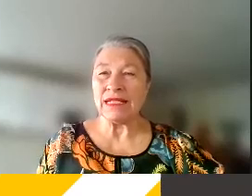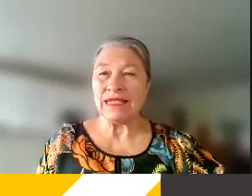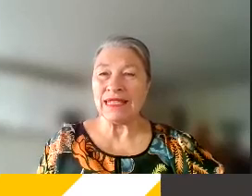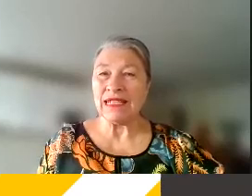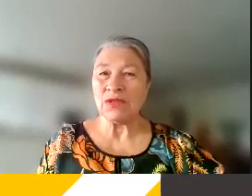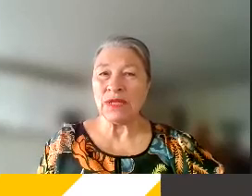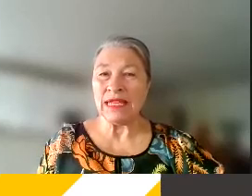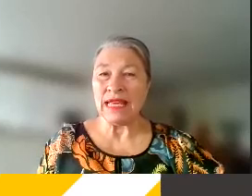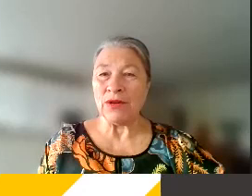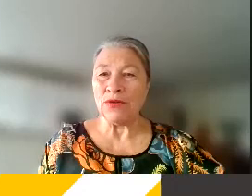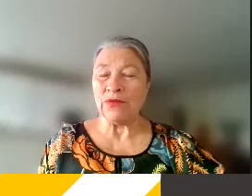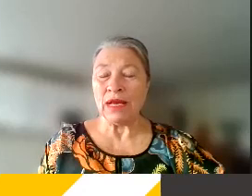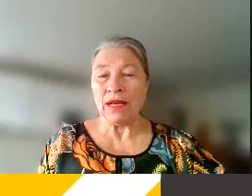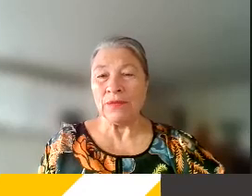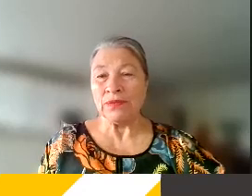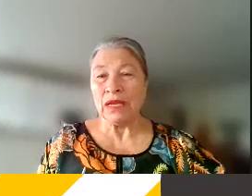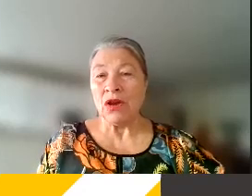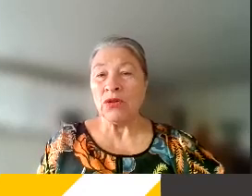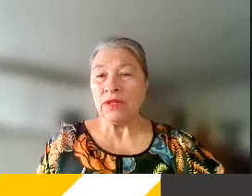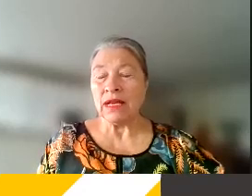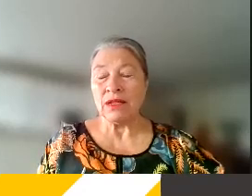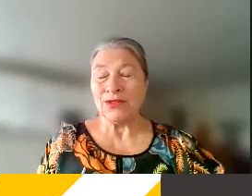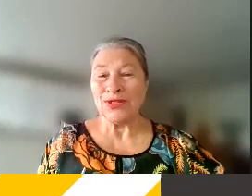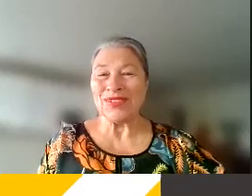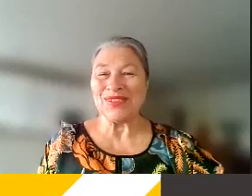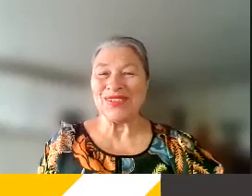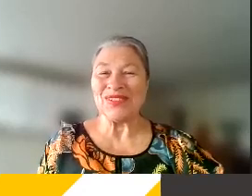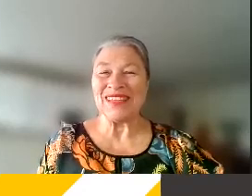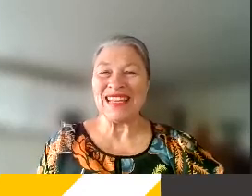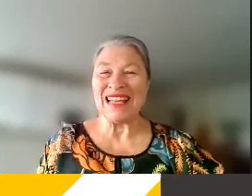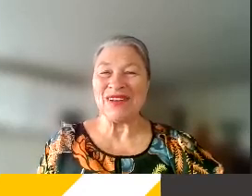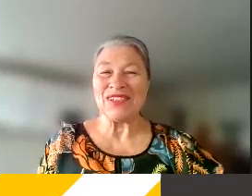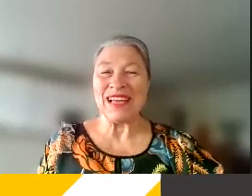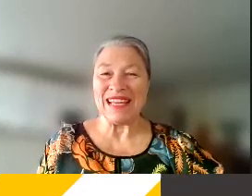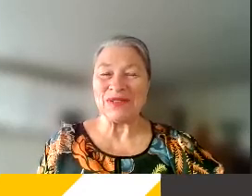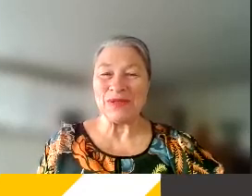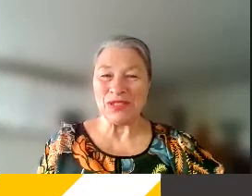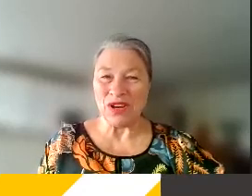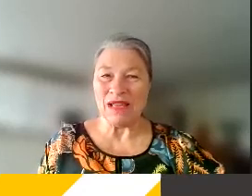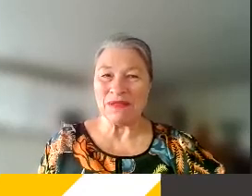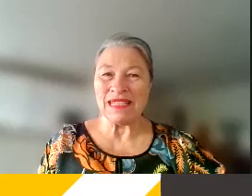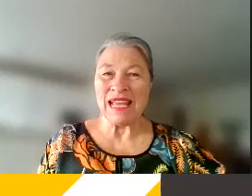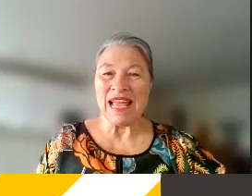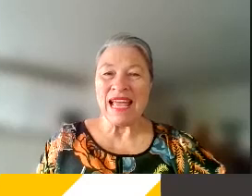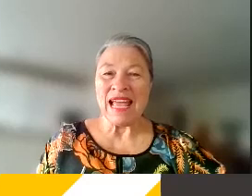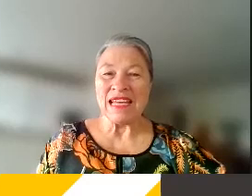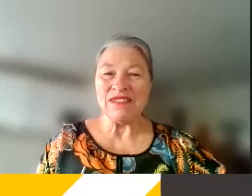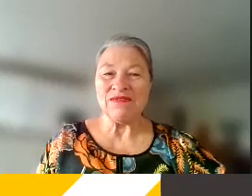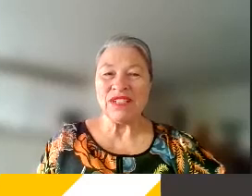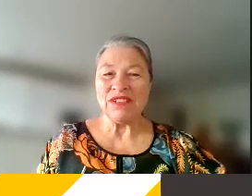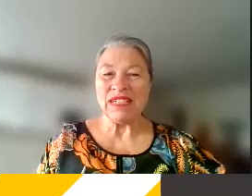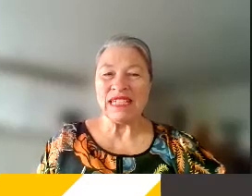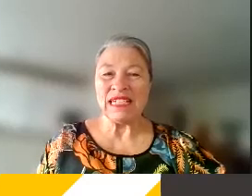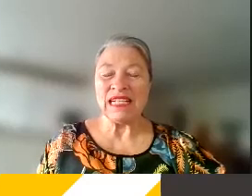visually distinct with the yellow, not horizontal, the yellow diagonal stripes,